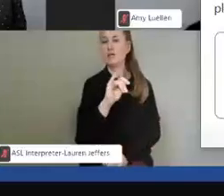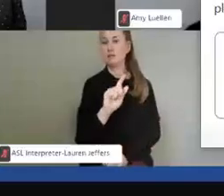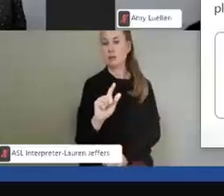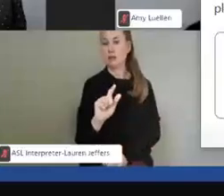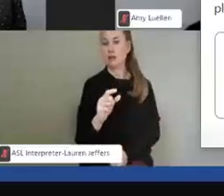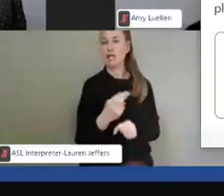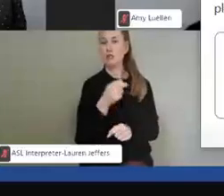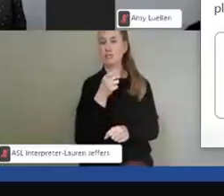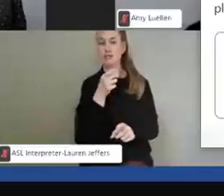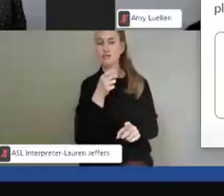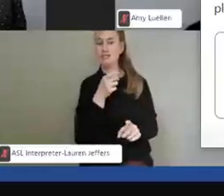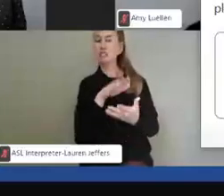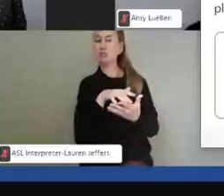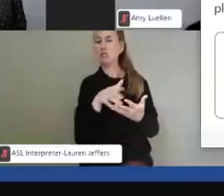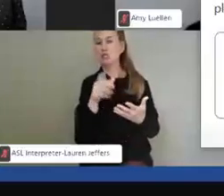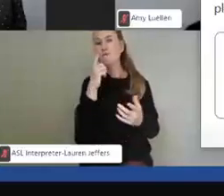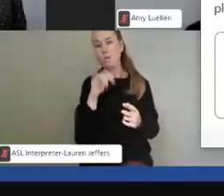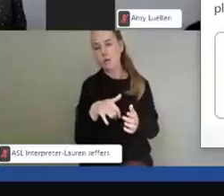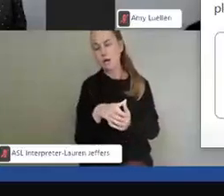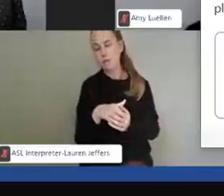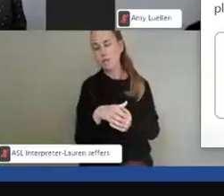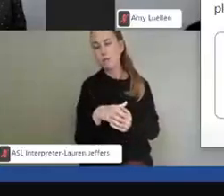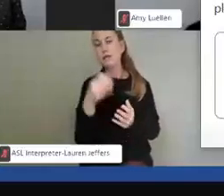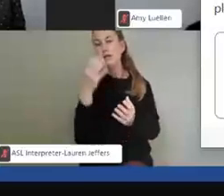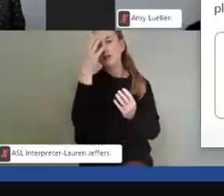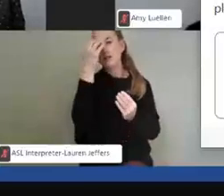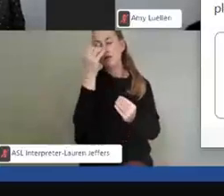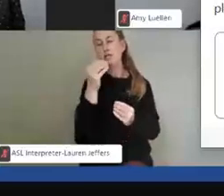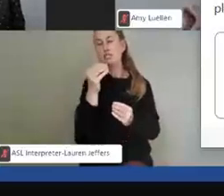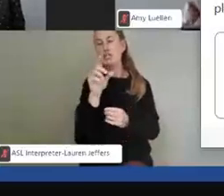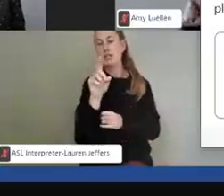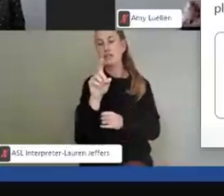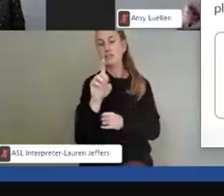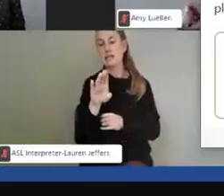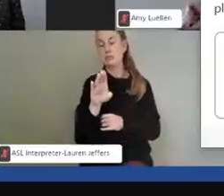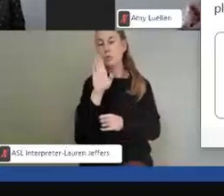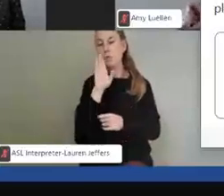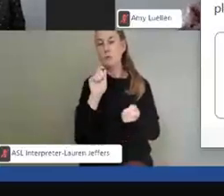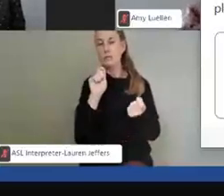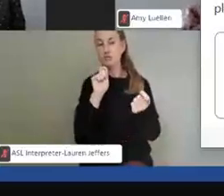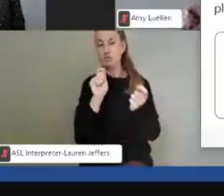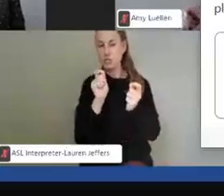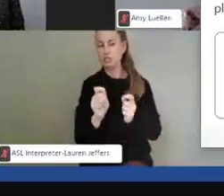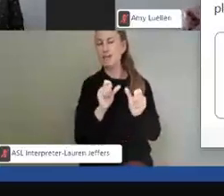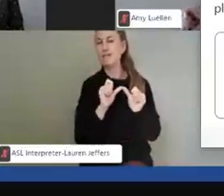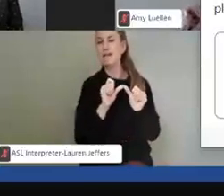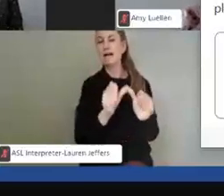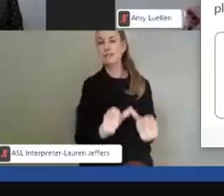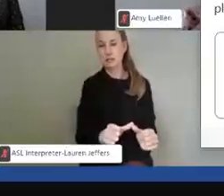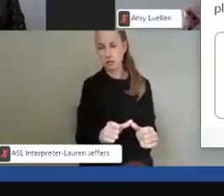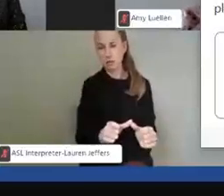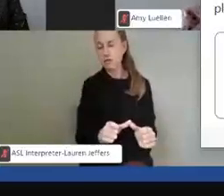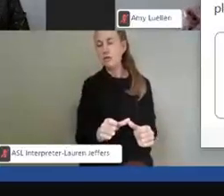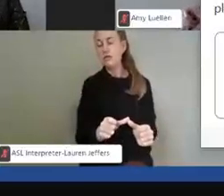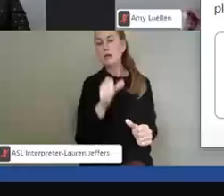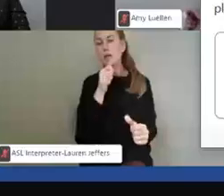do that. And so because the data that's in the dashboard will be changing on a consistent basis, we're not asking